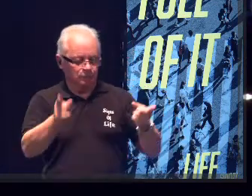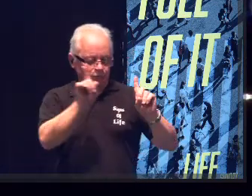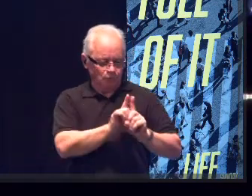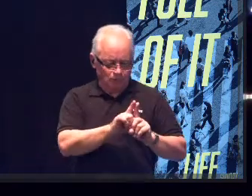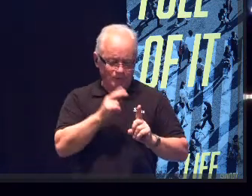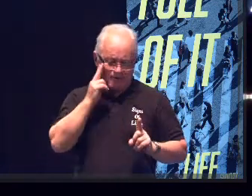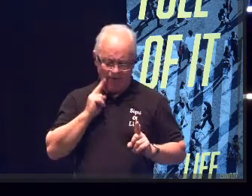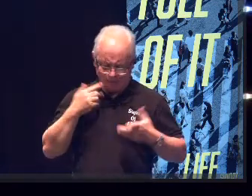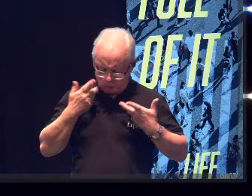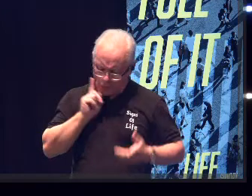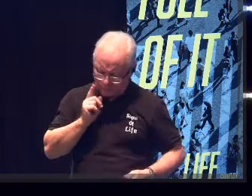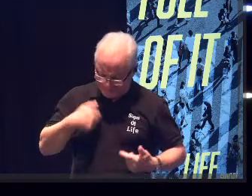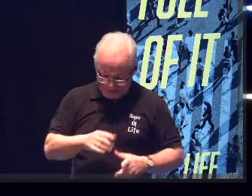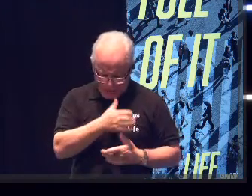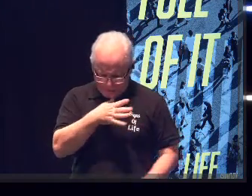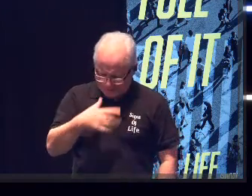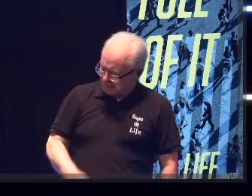naked woman in a garden.